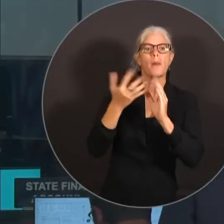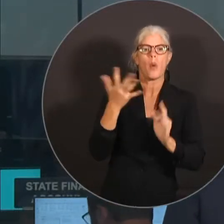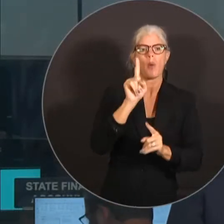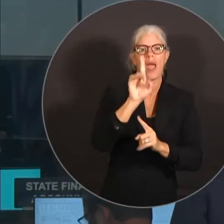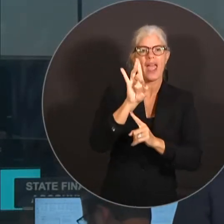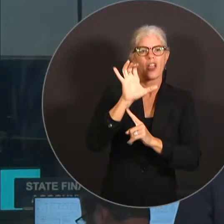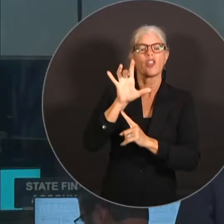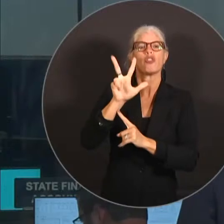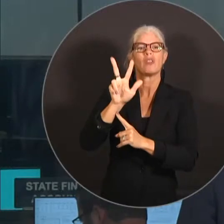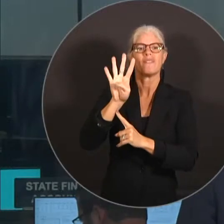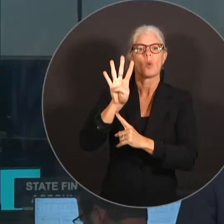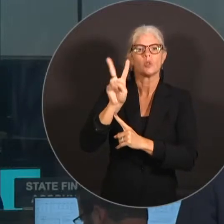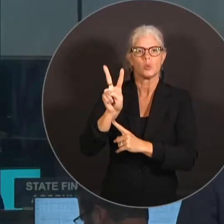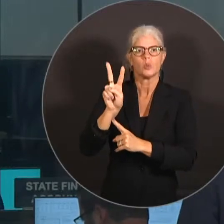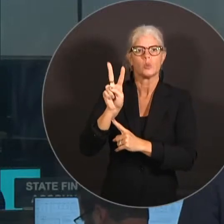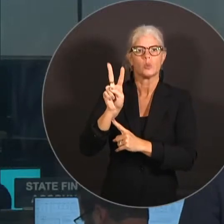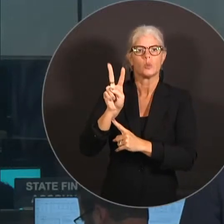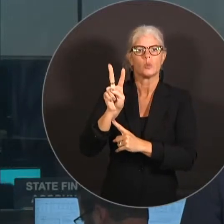1-800-342-3557. That's